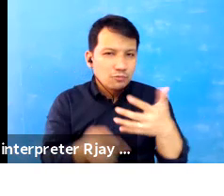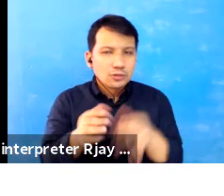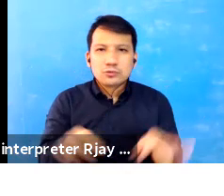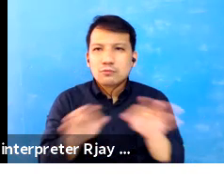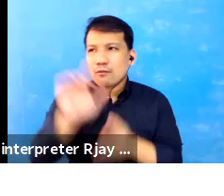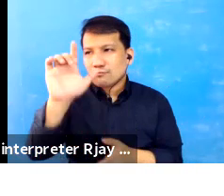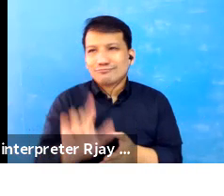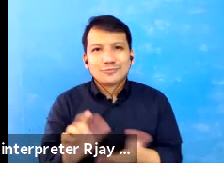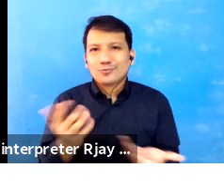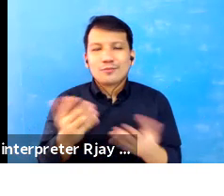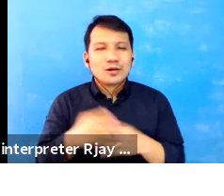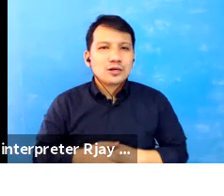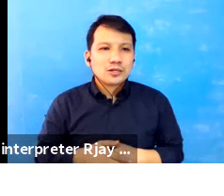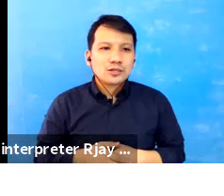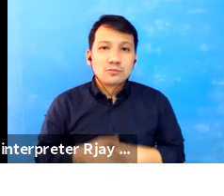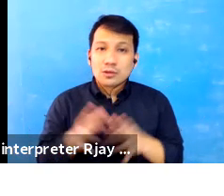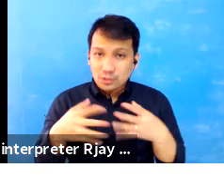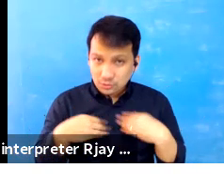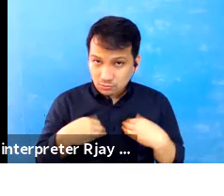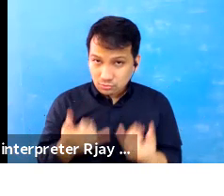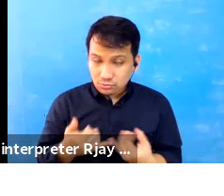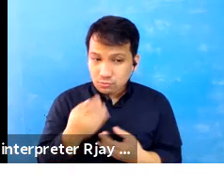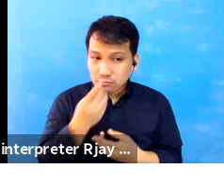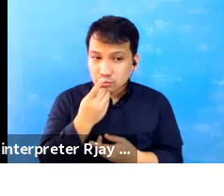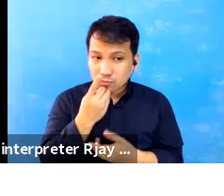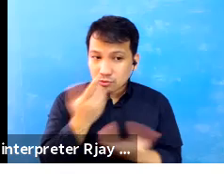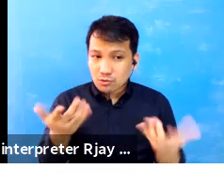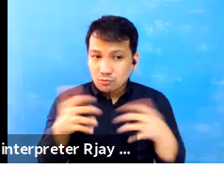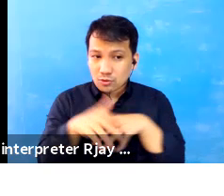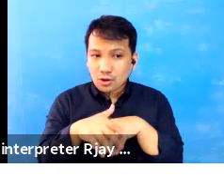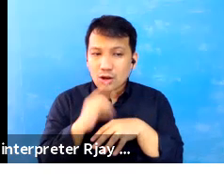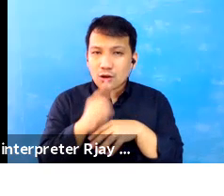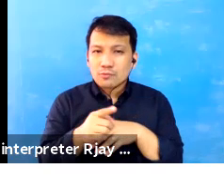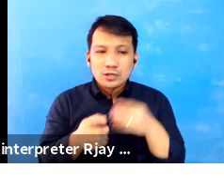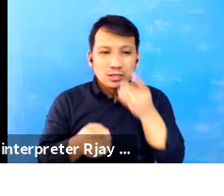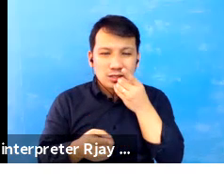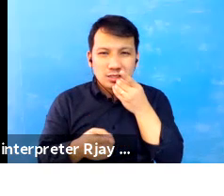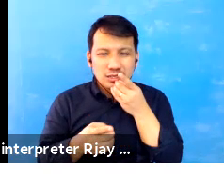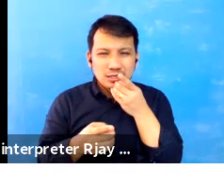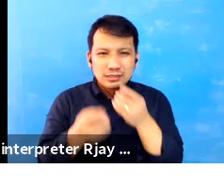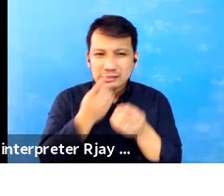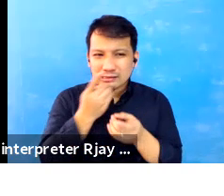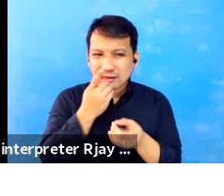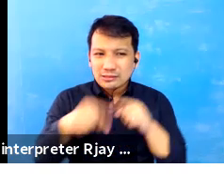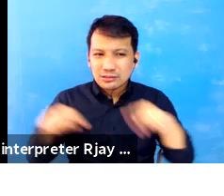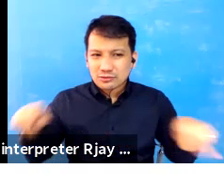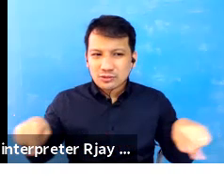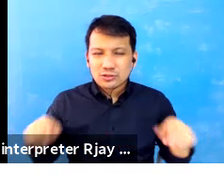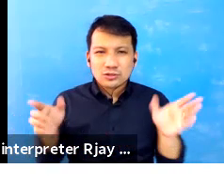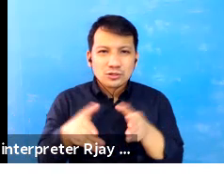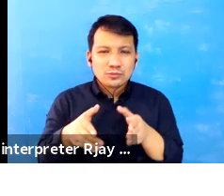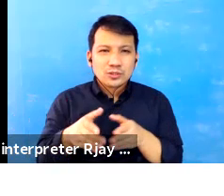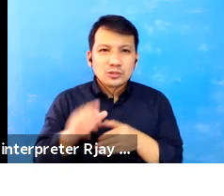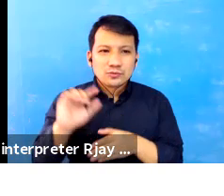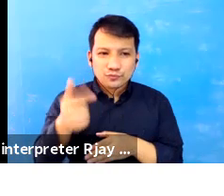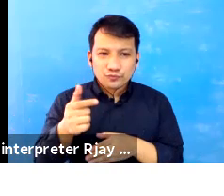low. And the minimum acceptable diet is a combination of diet diversity and minimum food